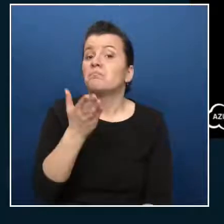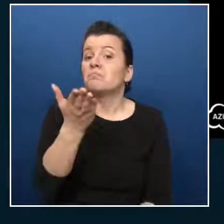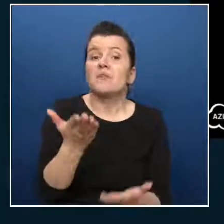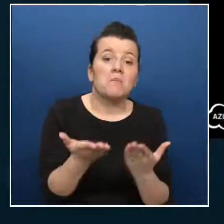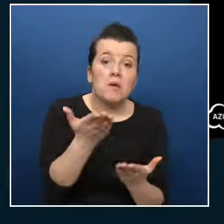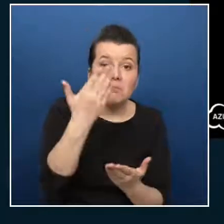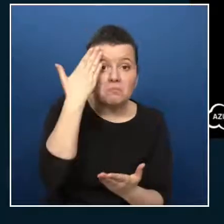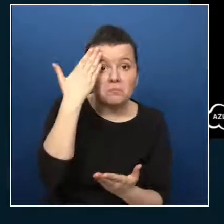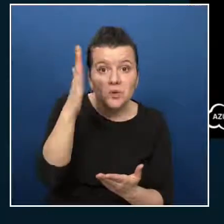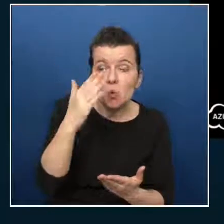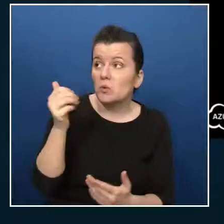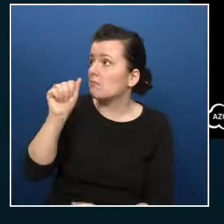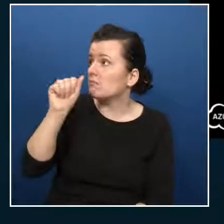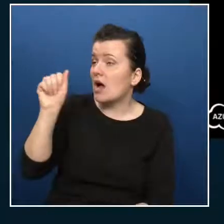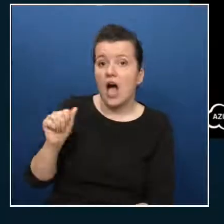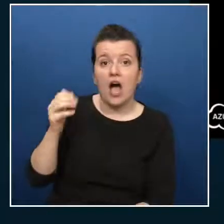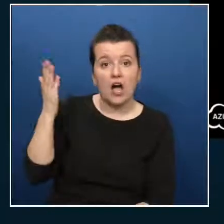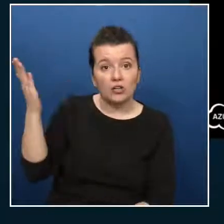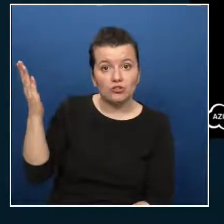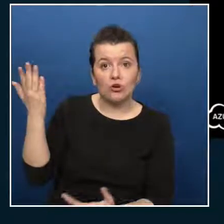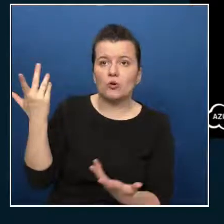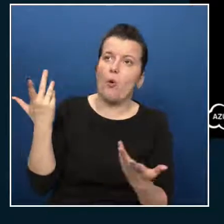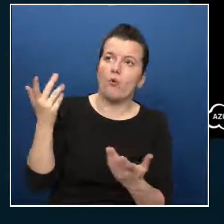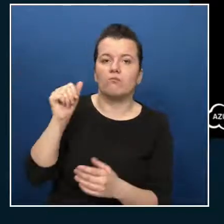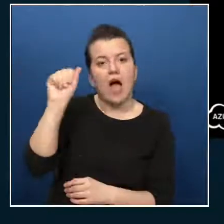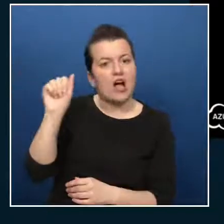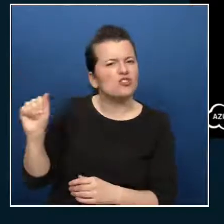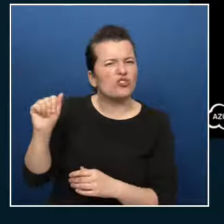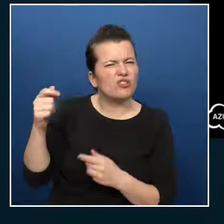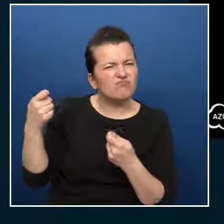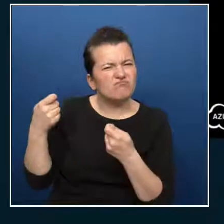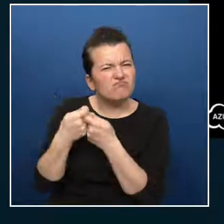provider works with GDPR or privacy